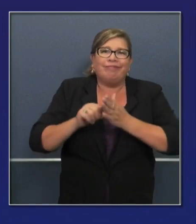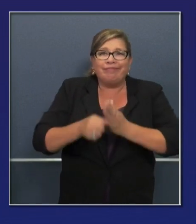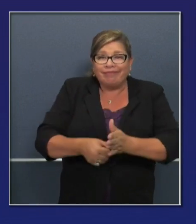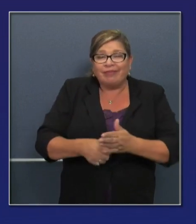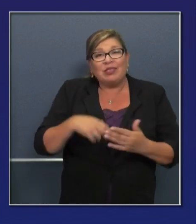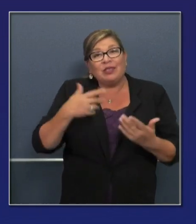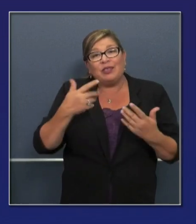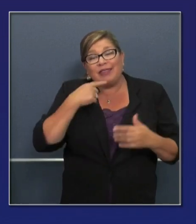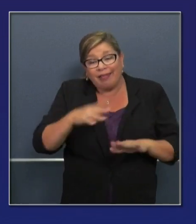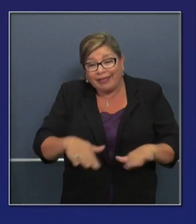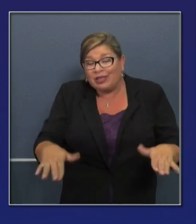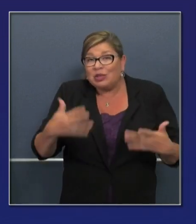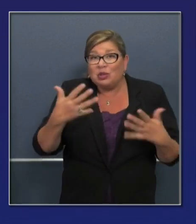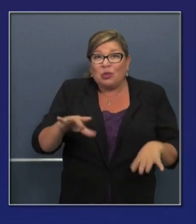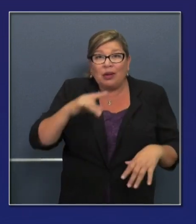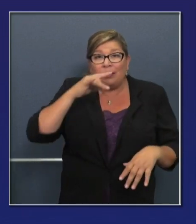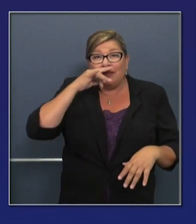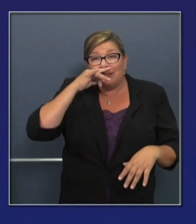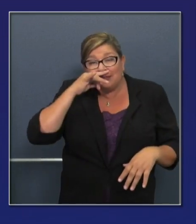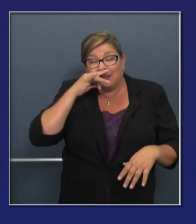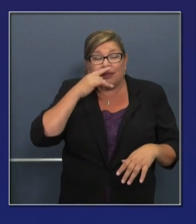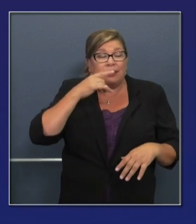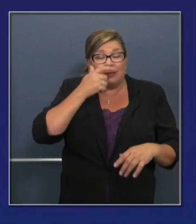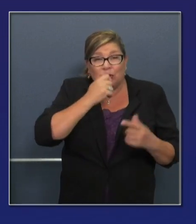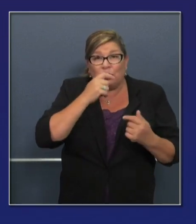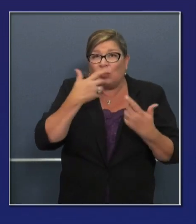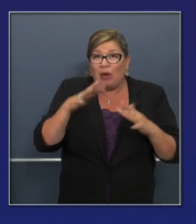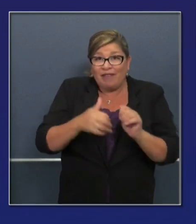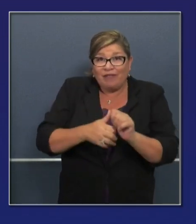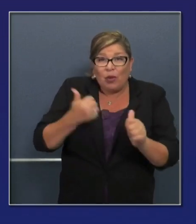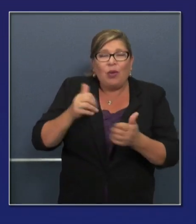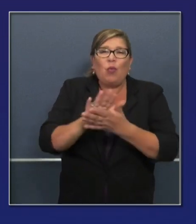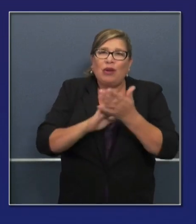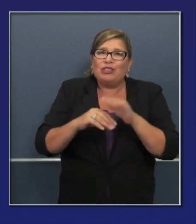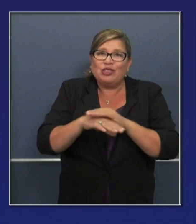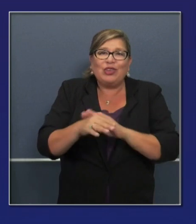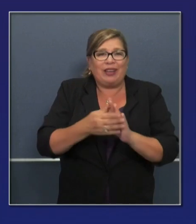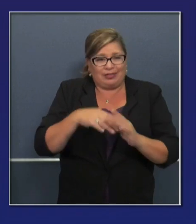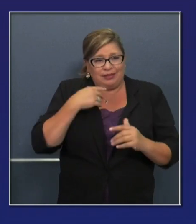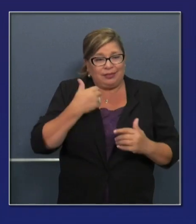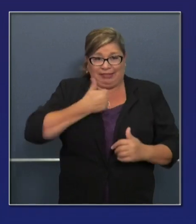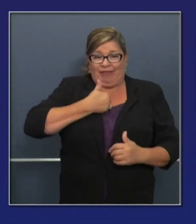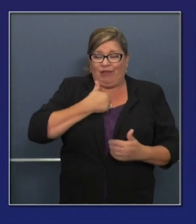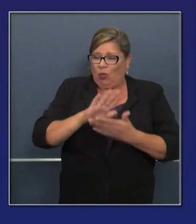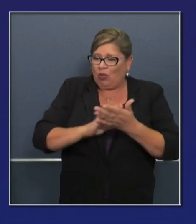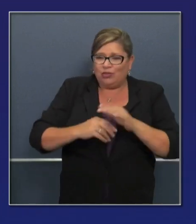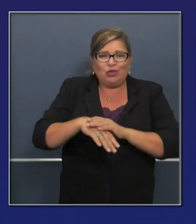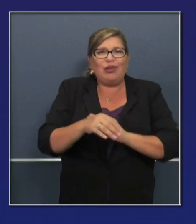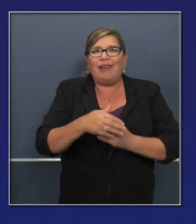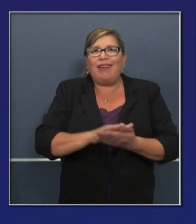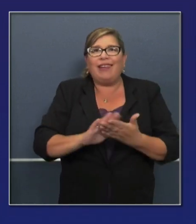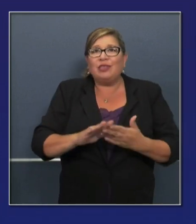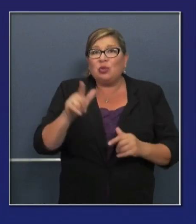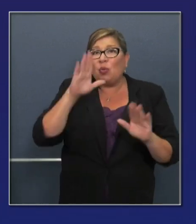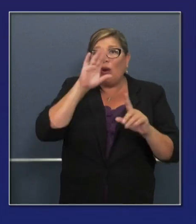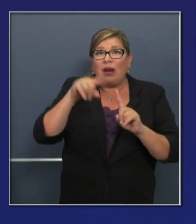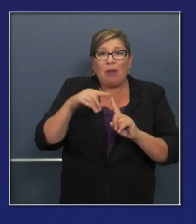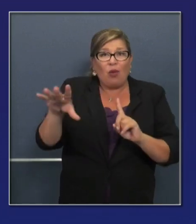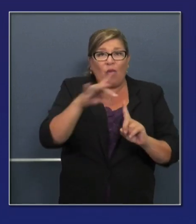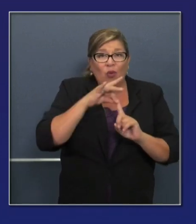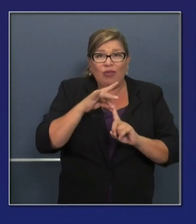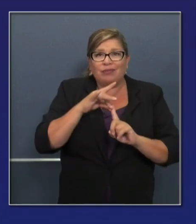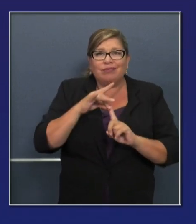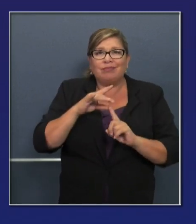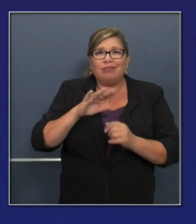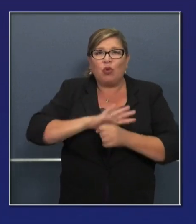those sniffles? Wash your hands. You want to avoid getting a cold? Wash your hands. You worried about the flu? Wash your hands. You worried about getting COVID-19? Wash